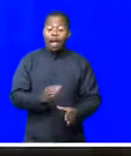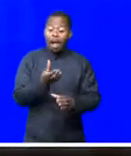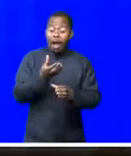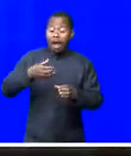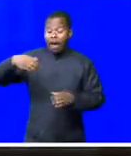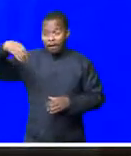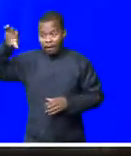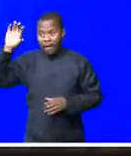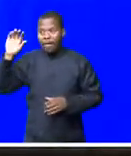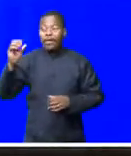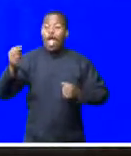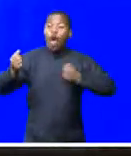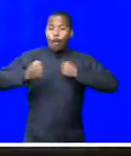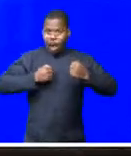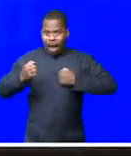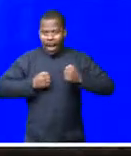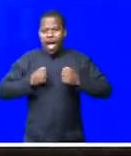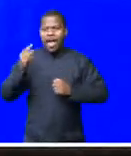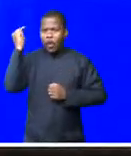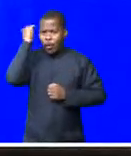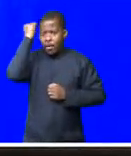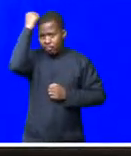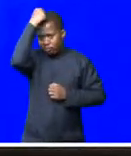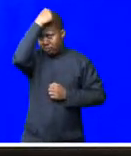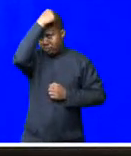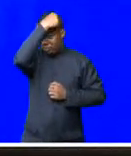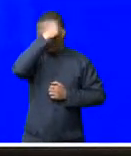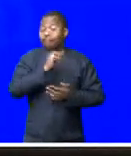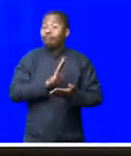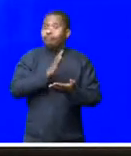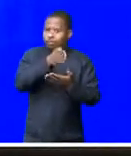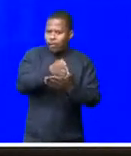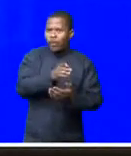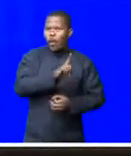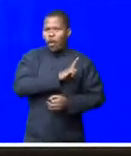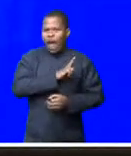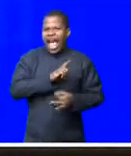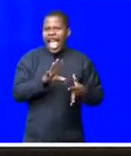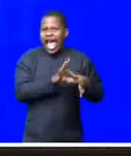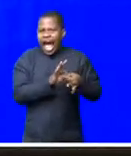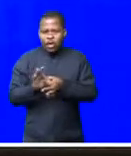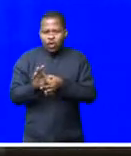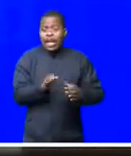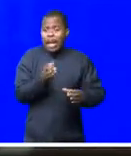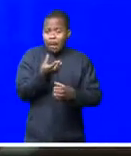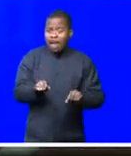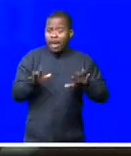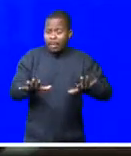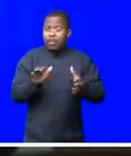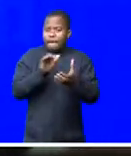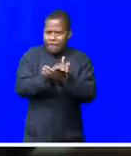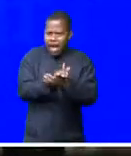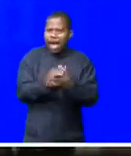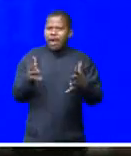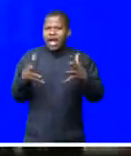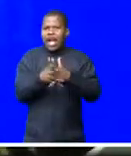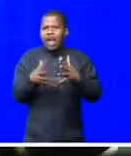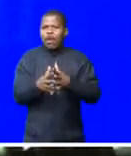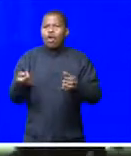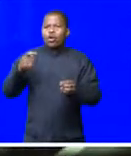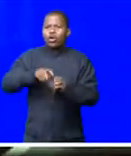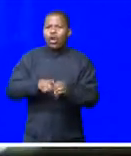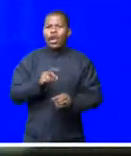Silo inkosi Mswati wesithathu sesifikile even le Republic of Rwanda lapho siyongenela khona umhlangano wemave